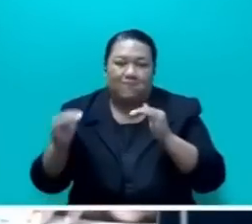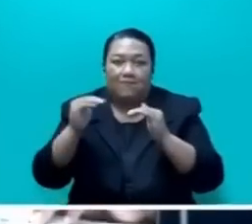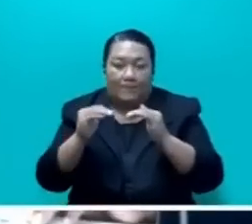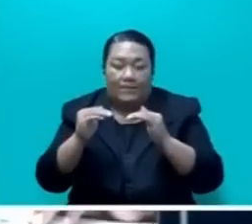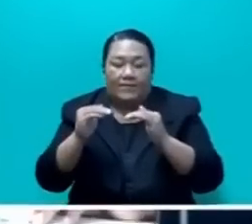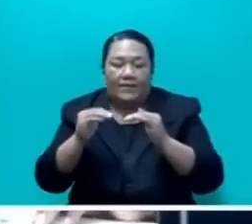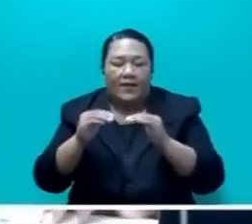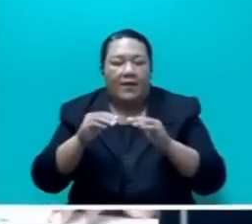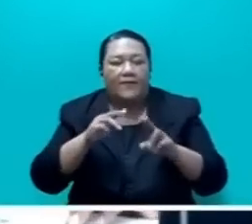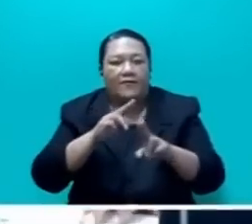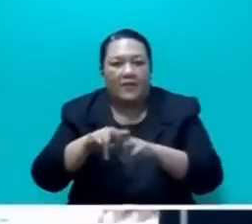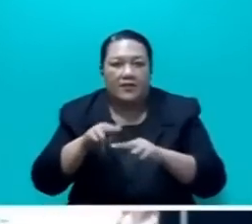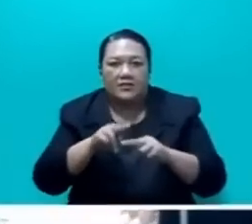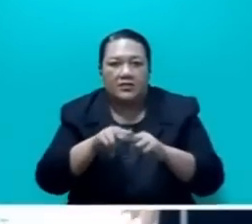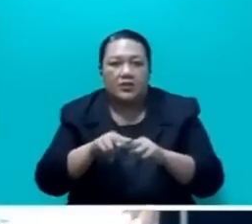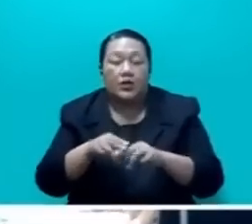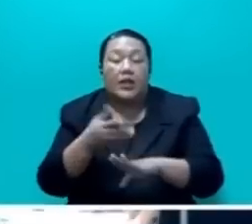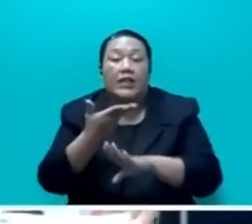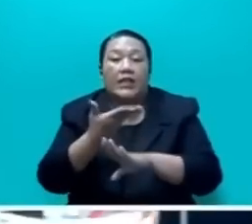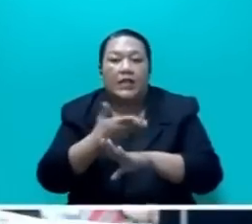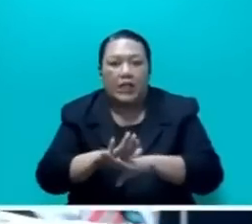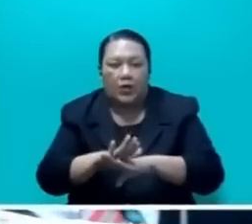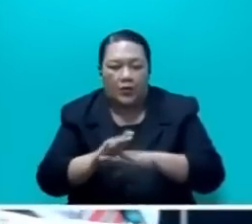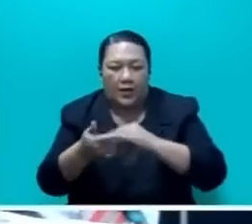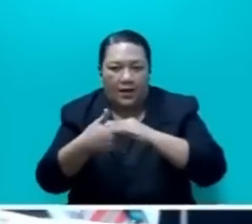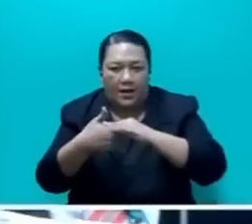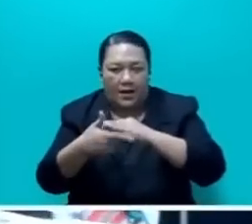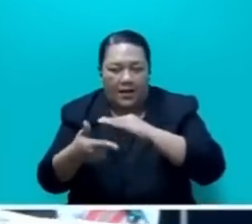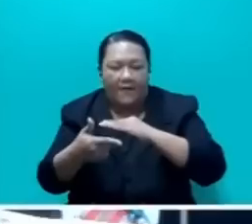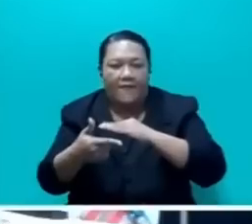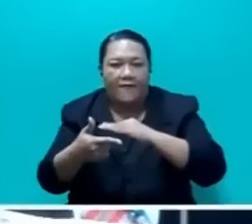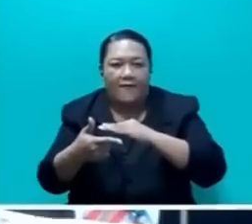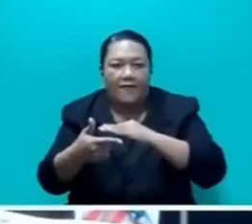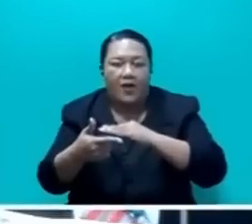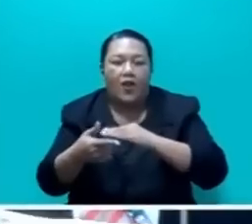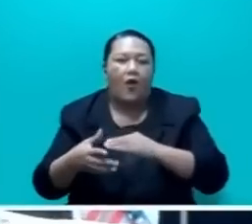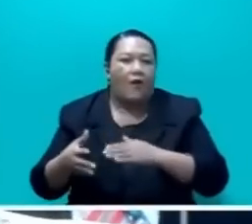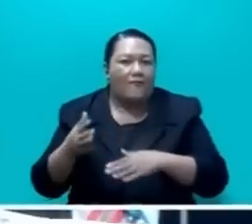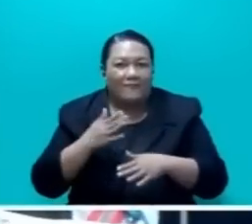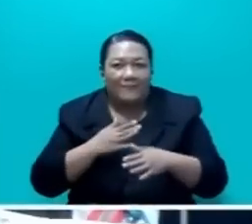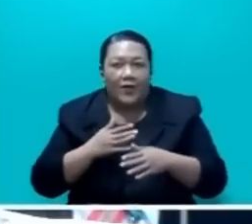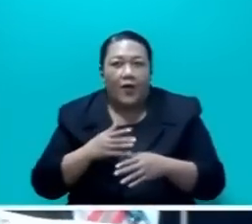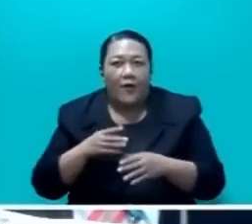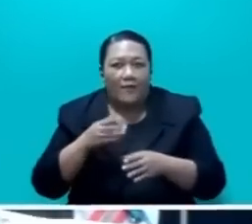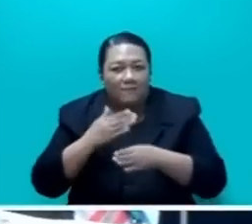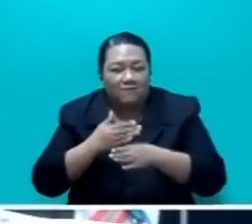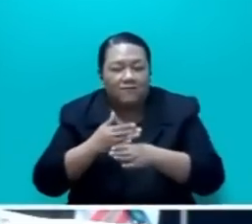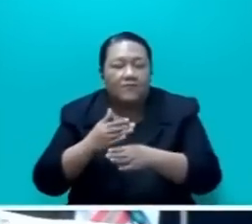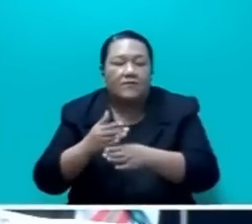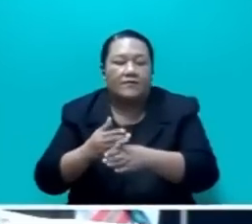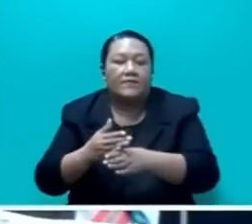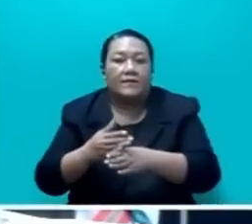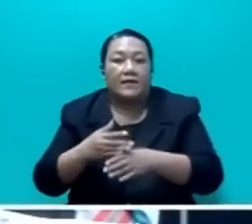compassion. Mr. Speaker, sir, my journey started at Assembly of God Primary